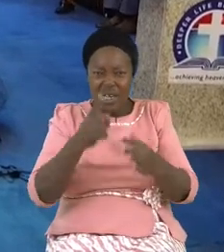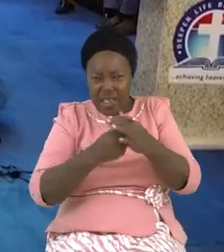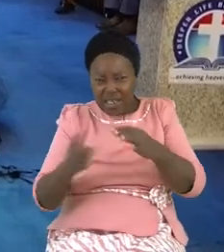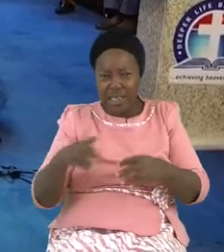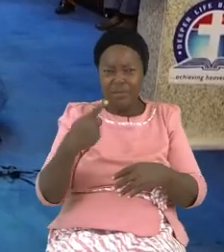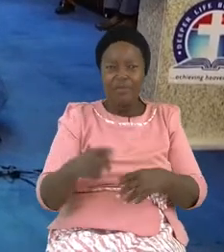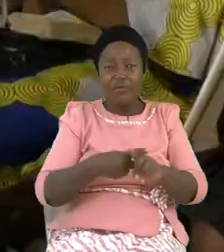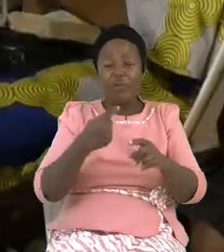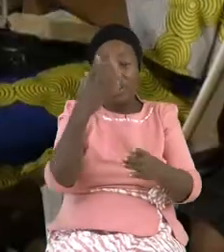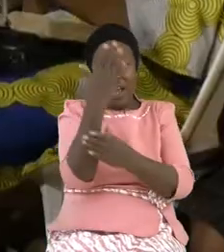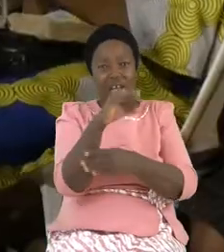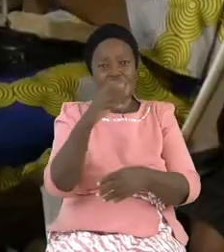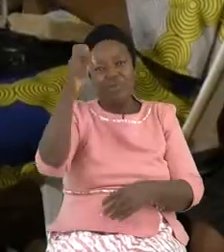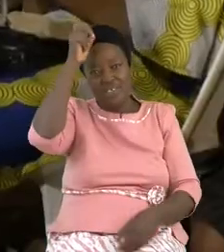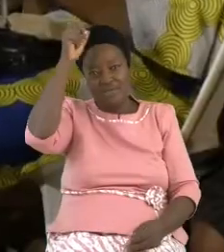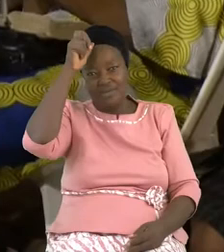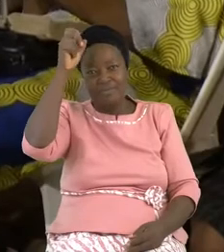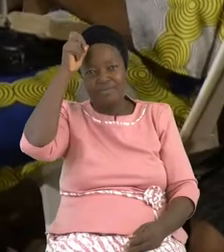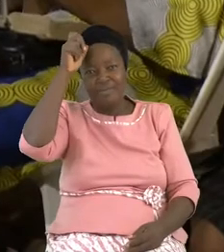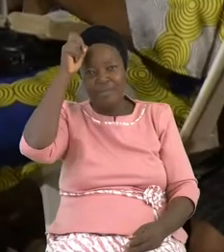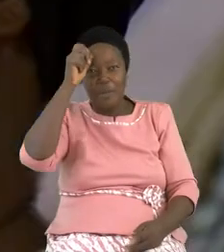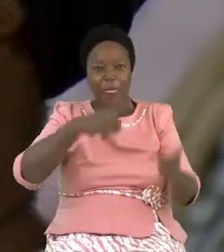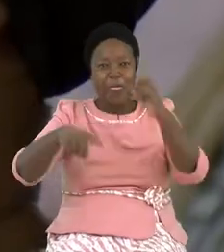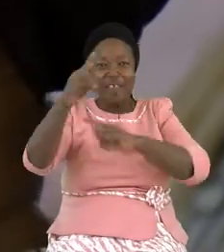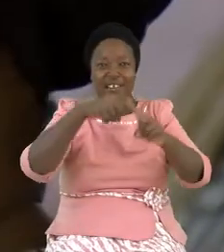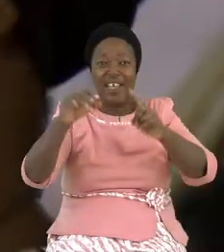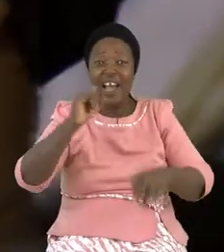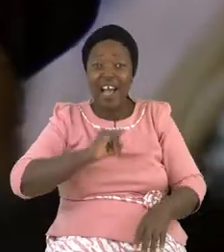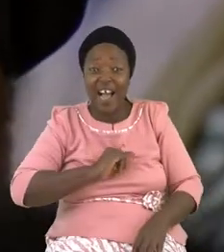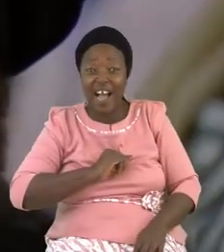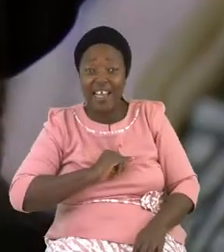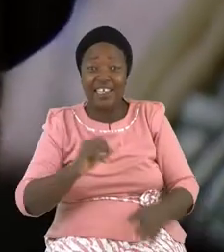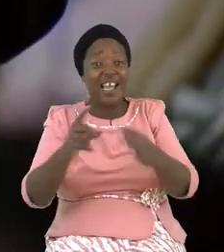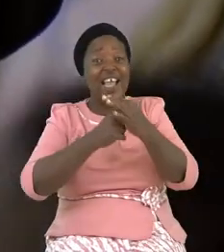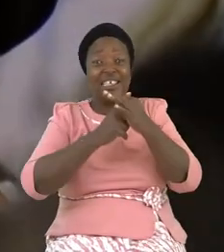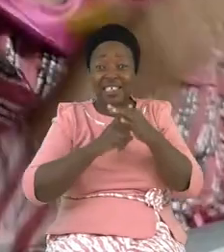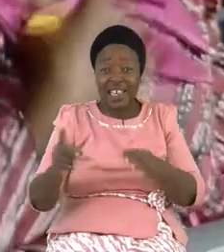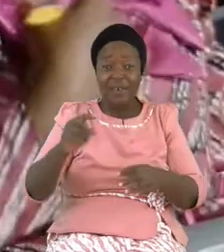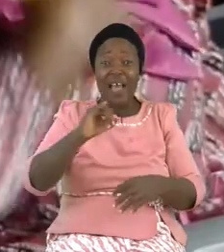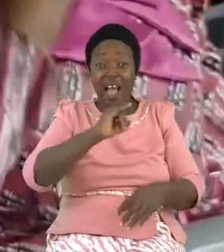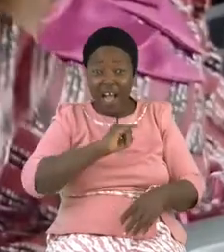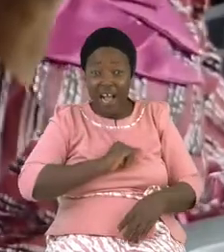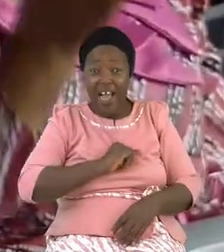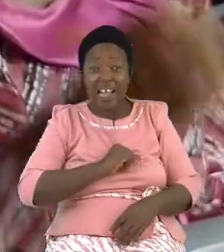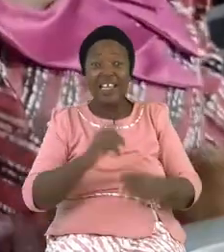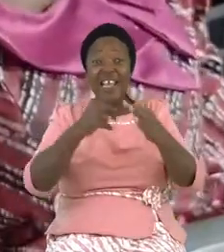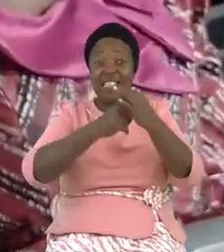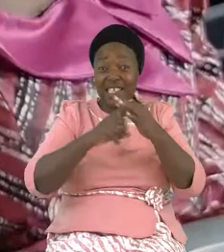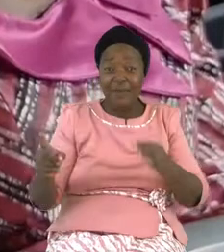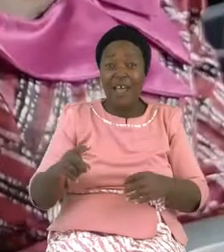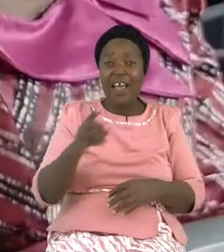hand of the devil. I escape. I escape. And then he